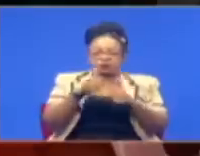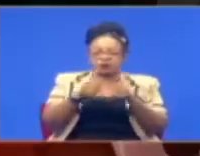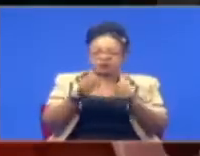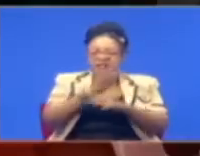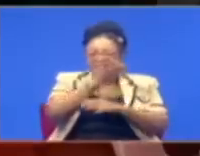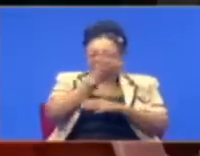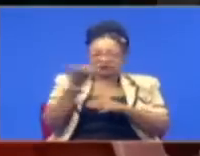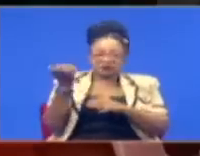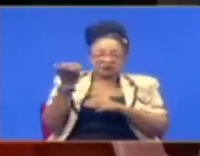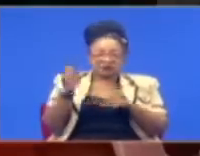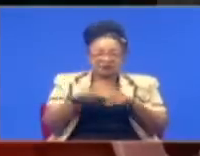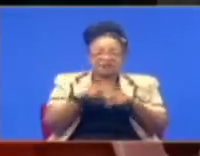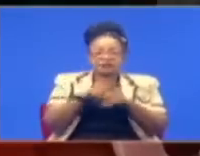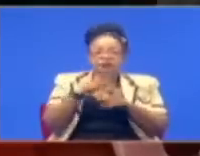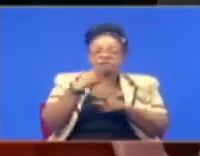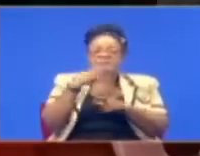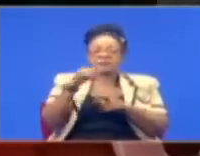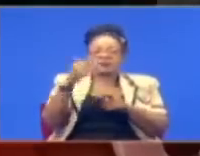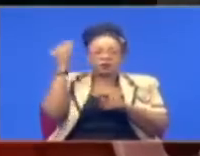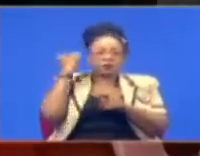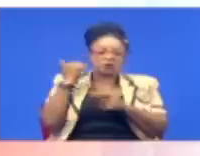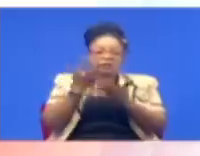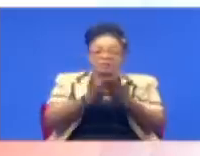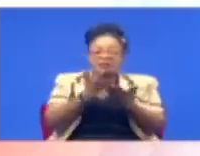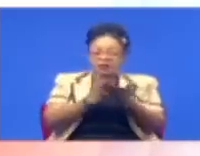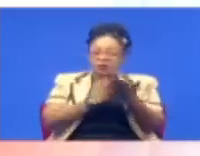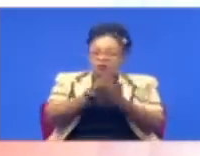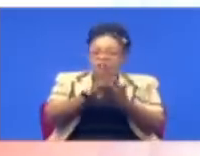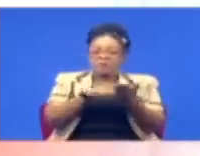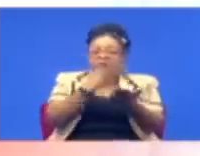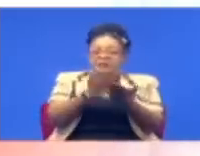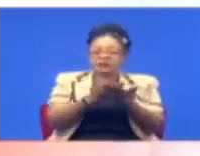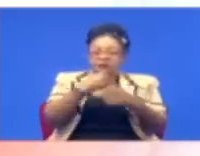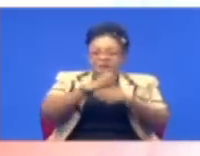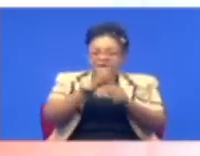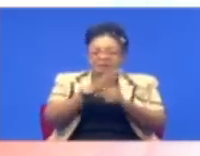said, by the Court of Appeal through an application made by Katiba.